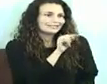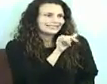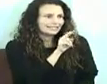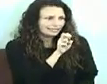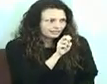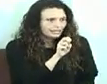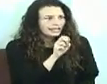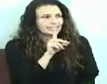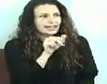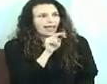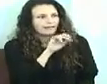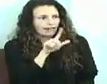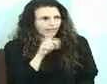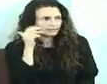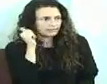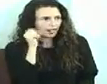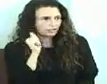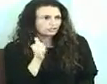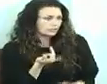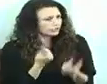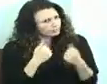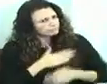out and enjoy.